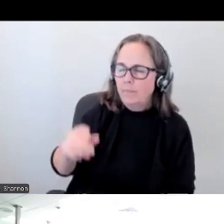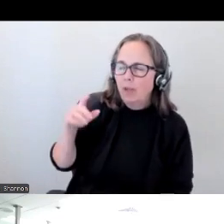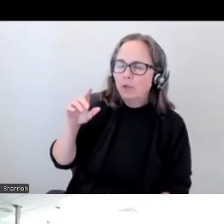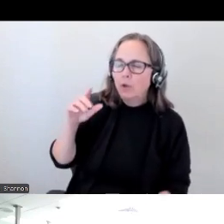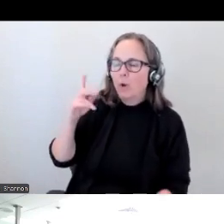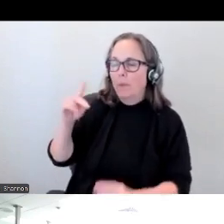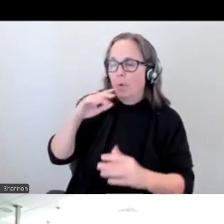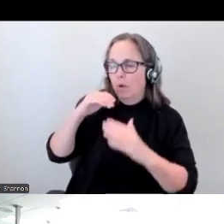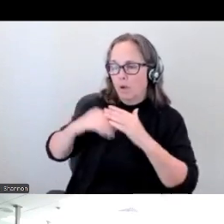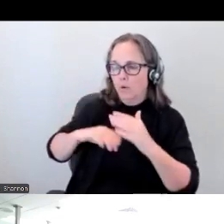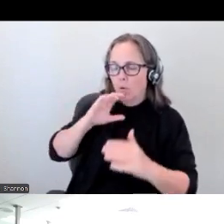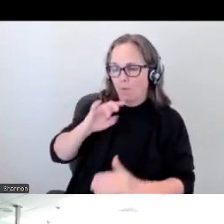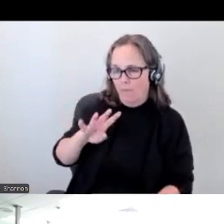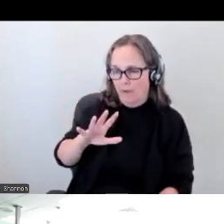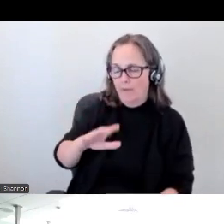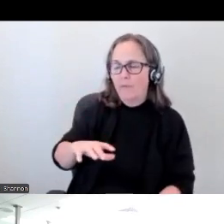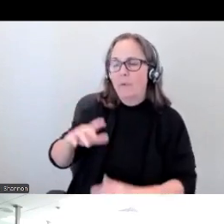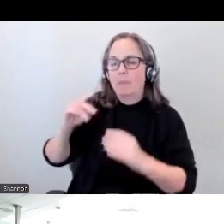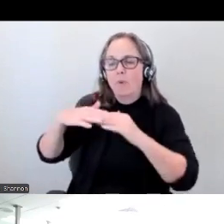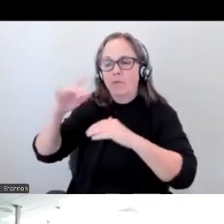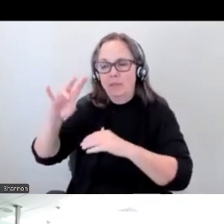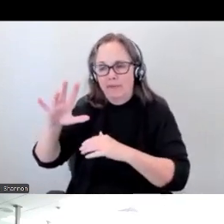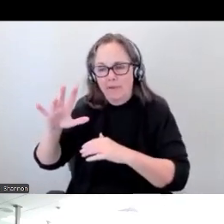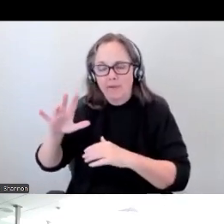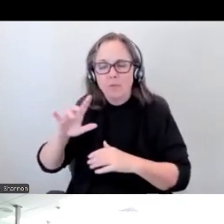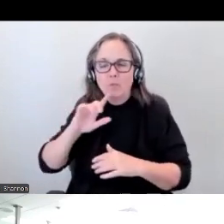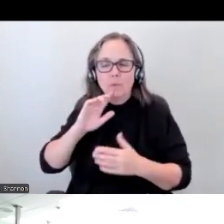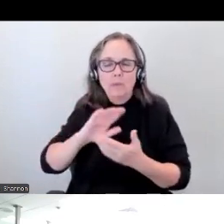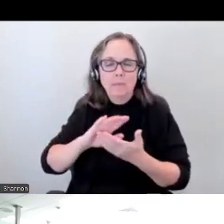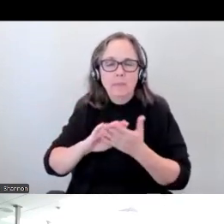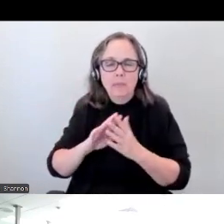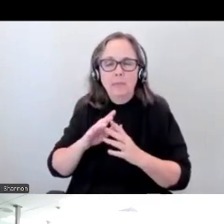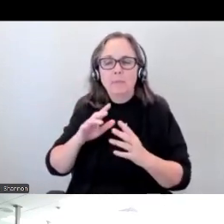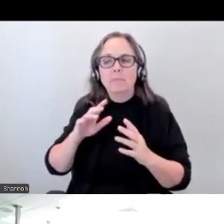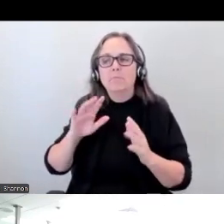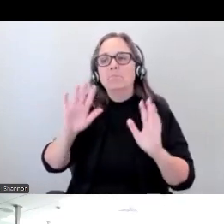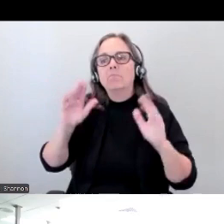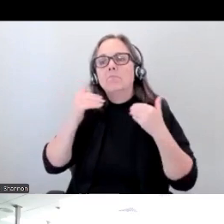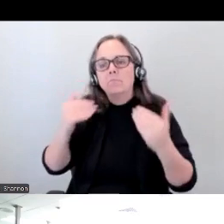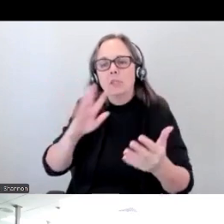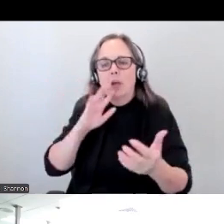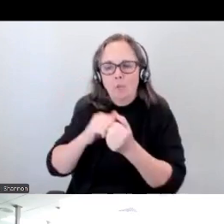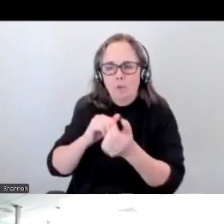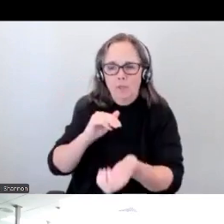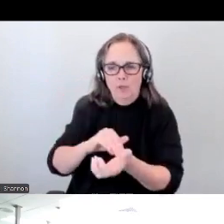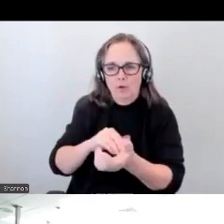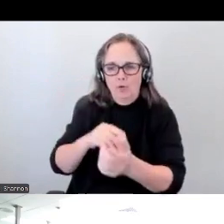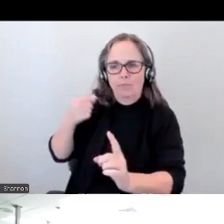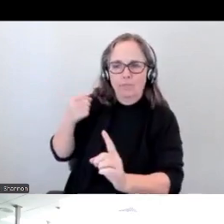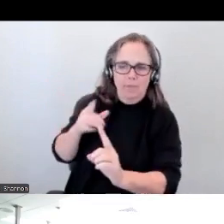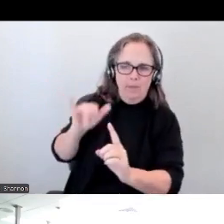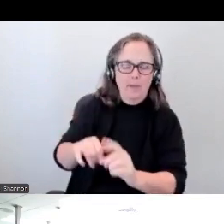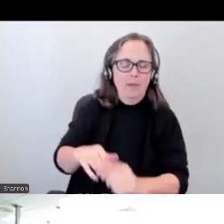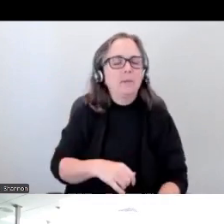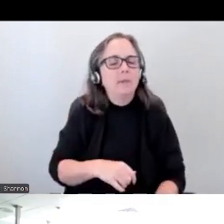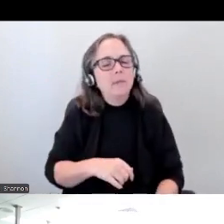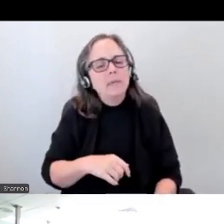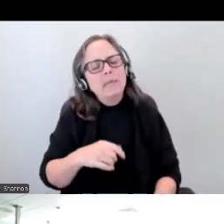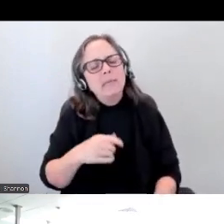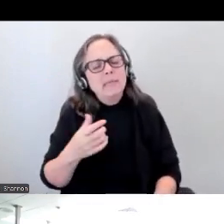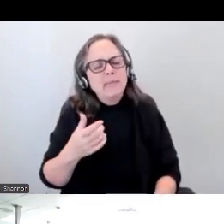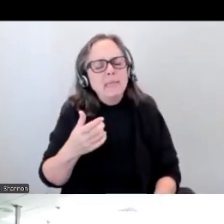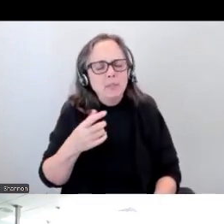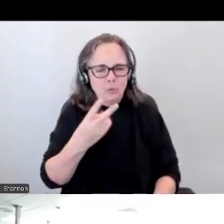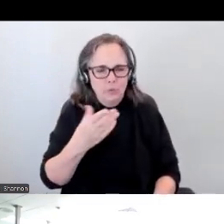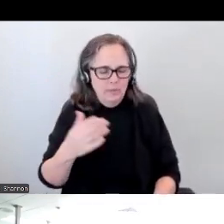under 45 and then those that are over 75, it really becomes talk to your doctor as the best Yep. step to really see what to do. Well, two